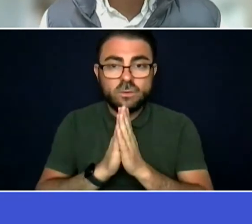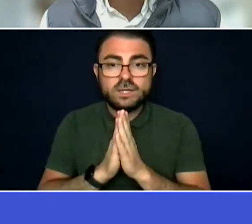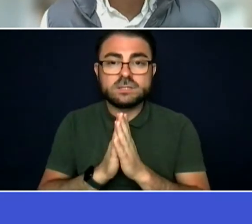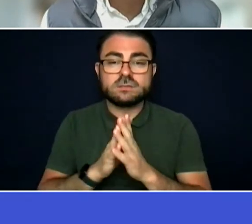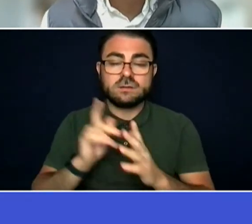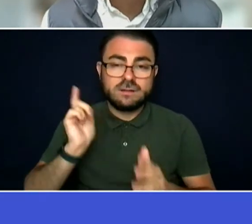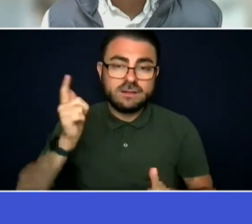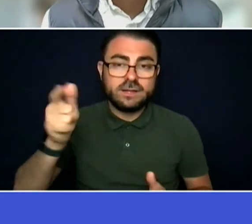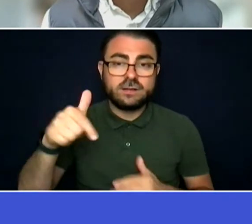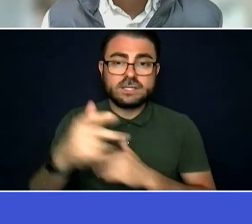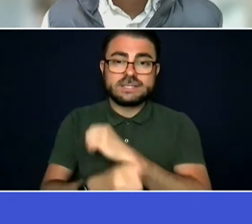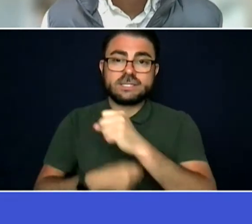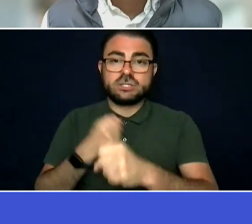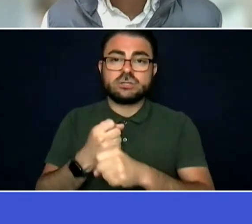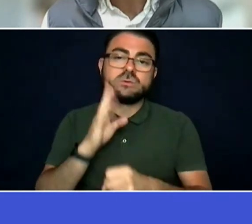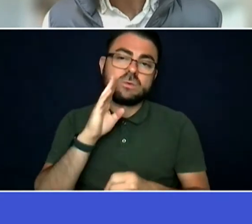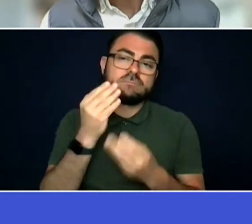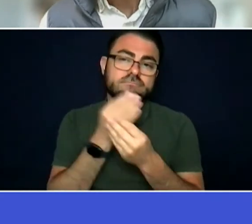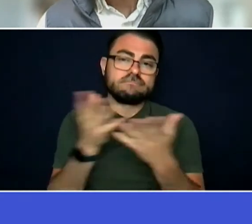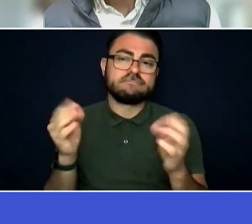apply for that.